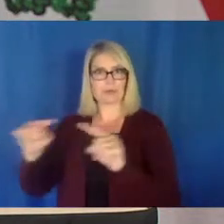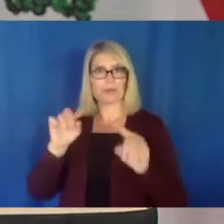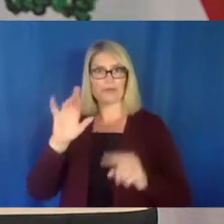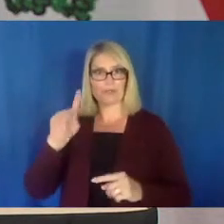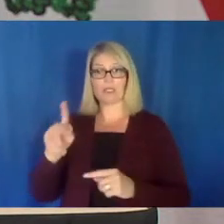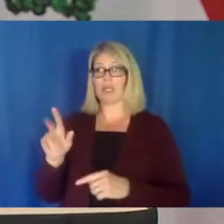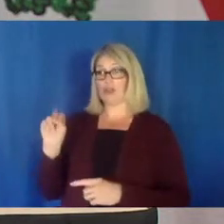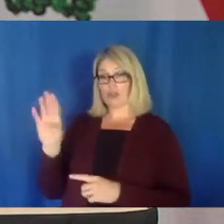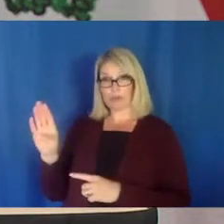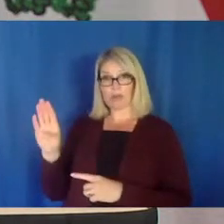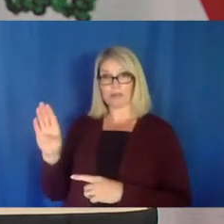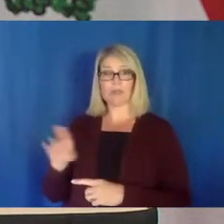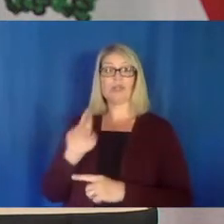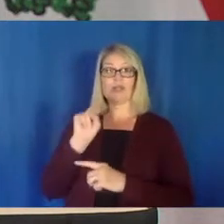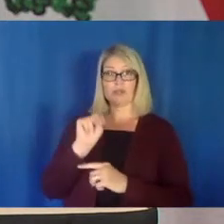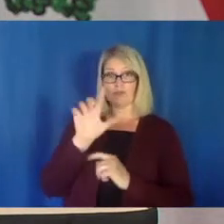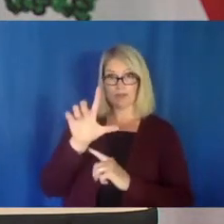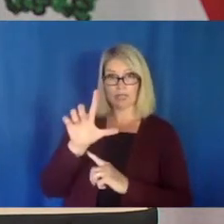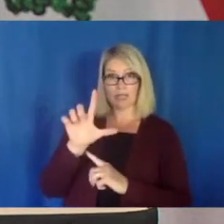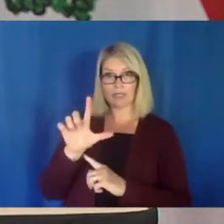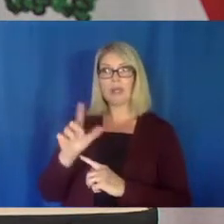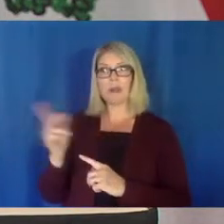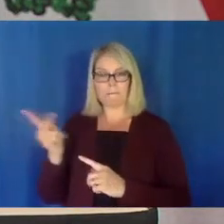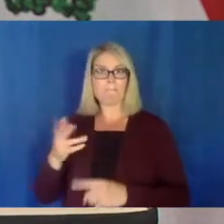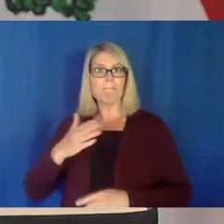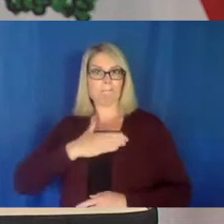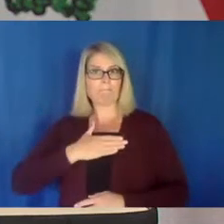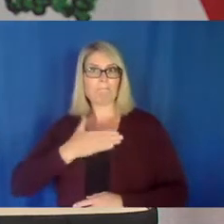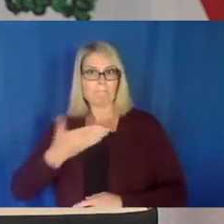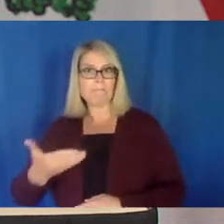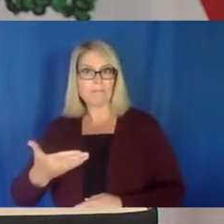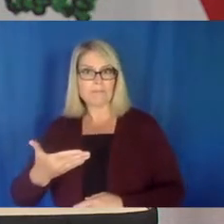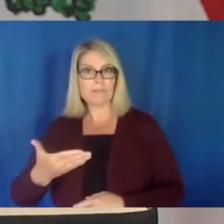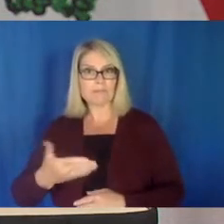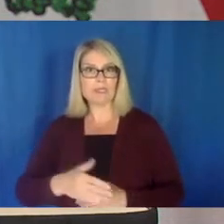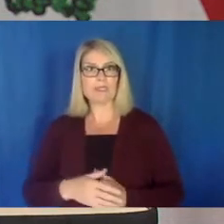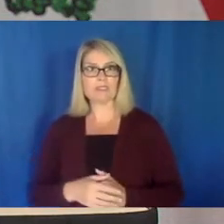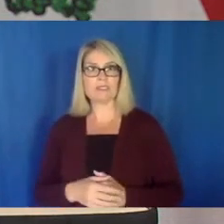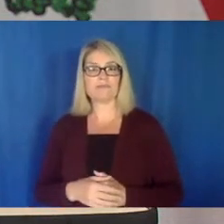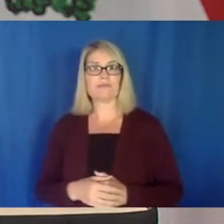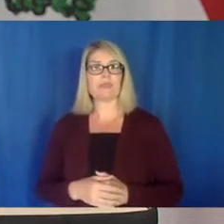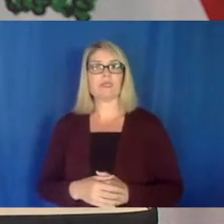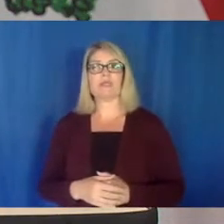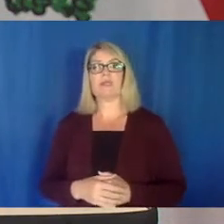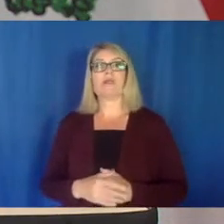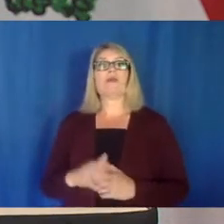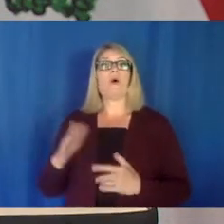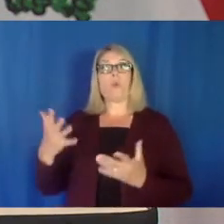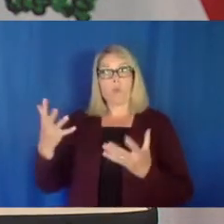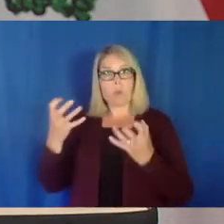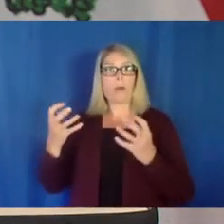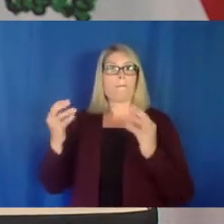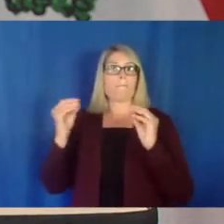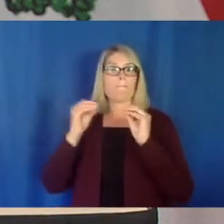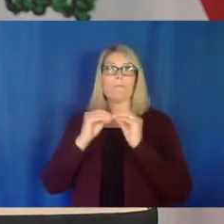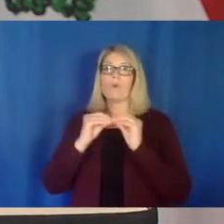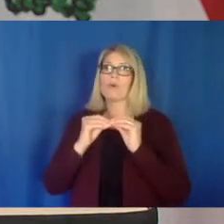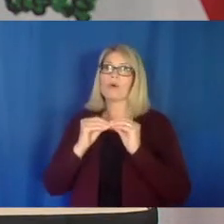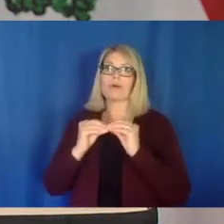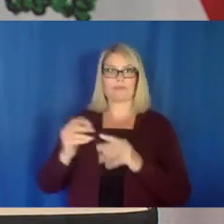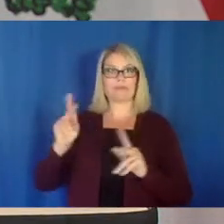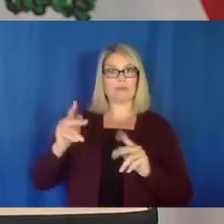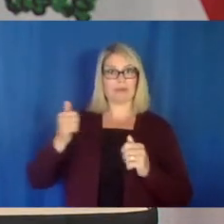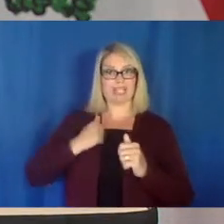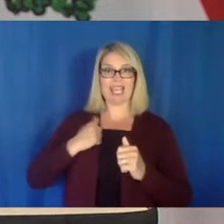and Newfoundland have openly admitted that the process to bring more Canadians